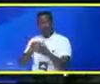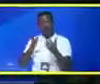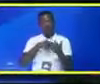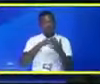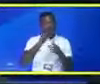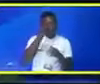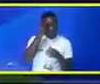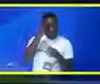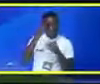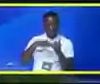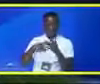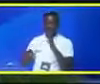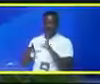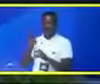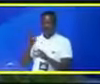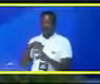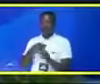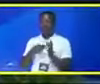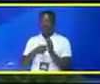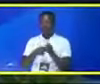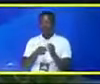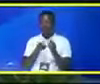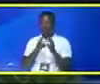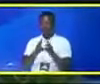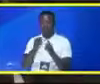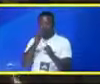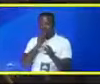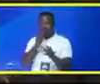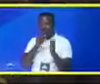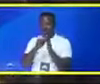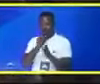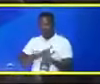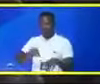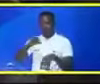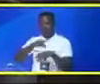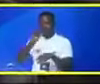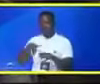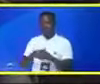whether spiritually. I'm showing you the mysteries of the kingdom.